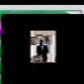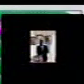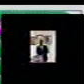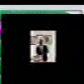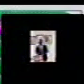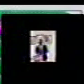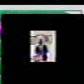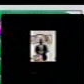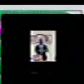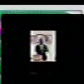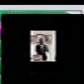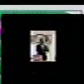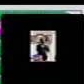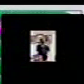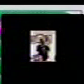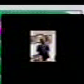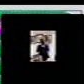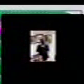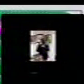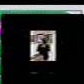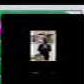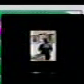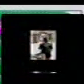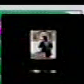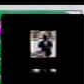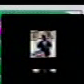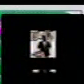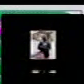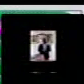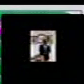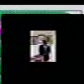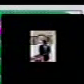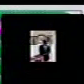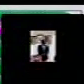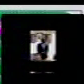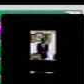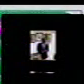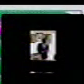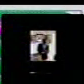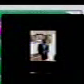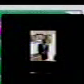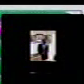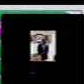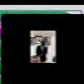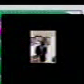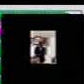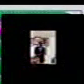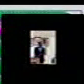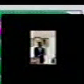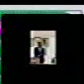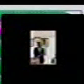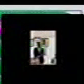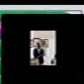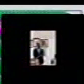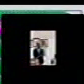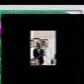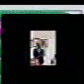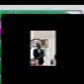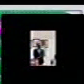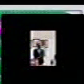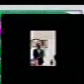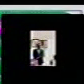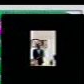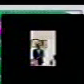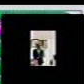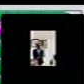Jesus' name. All those seeds of hatred, the seed of destruction, and the seed of